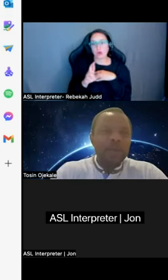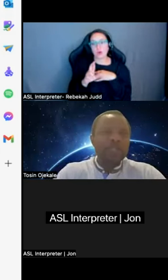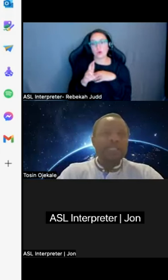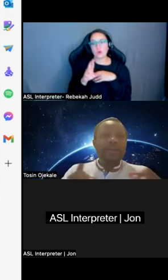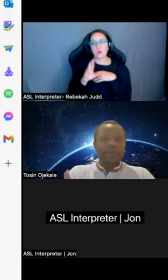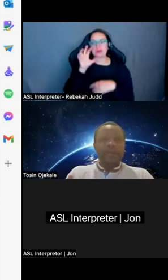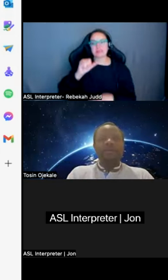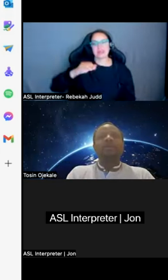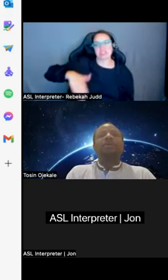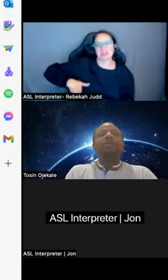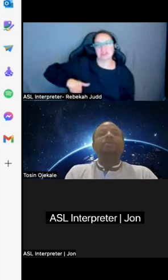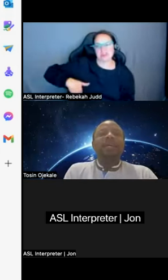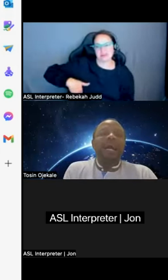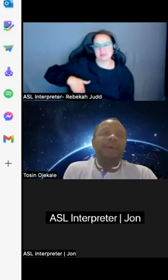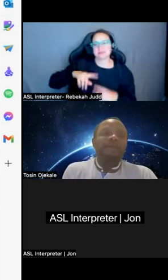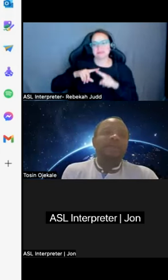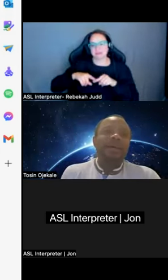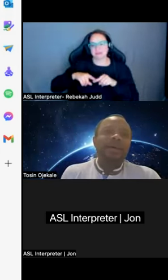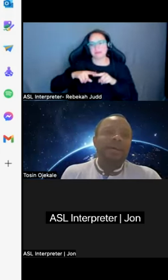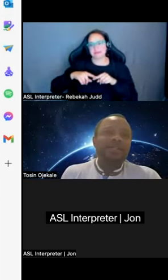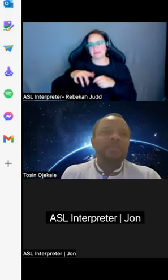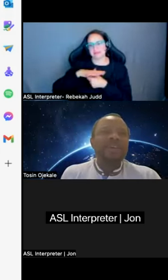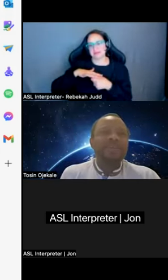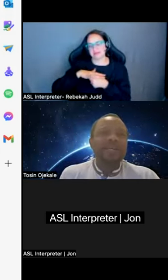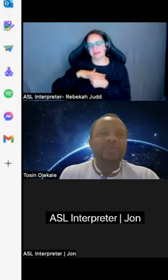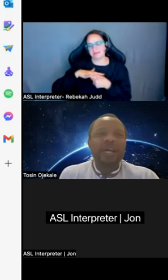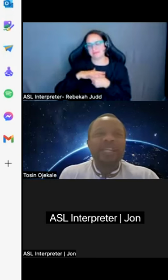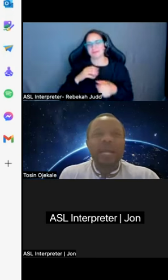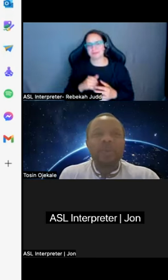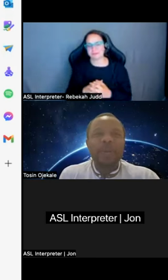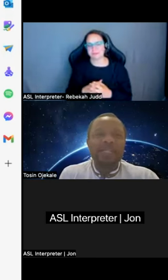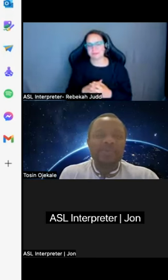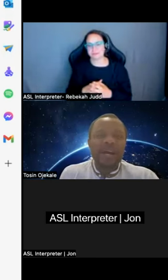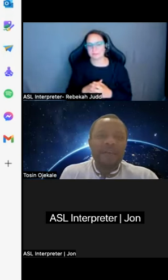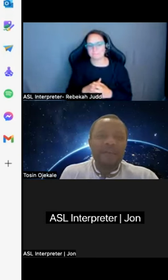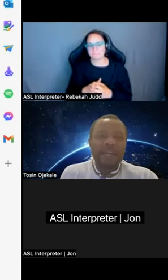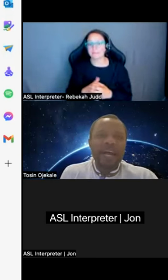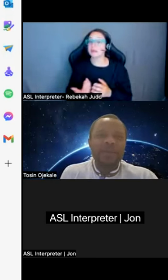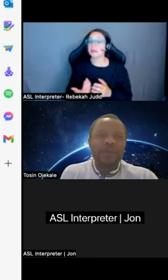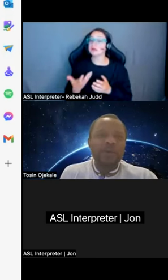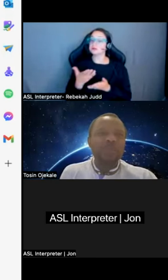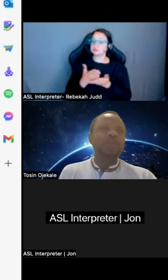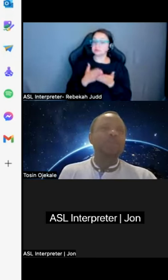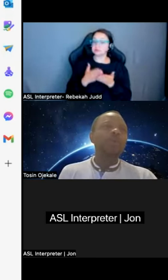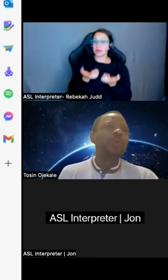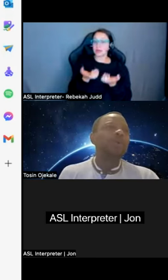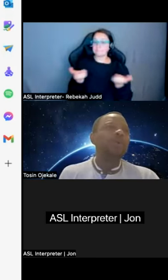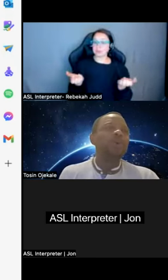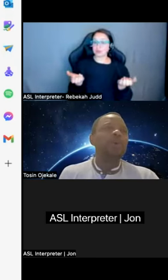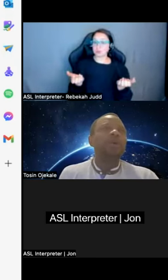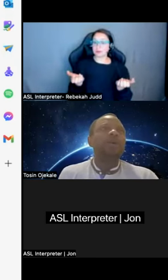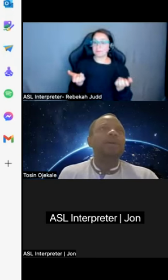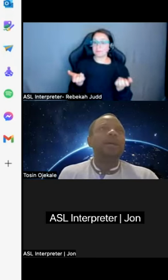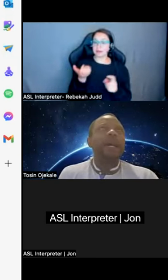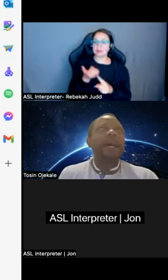depending on the area. You can have some areas where the equipment you have there are not